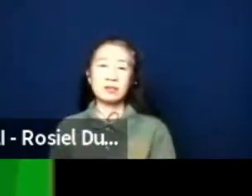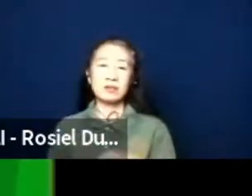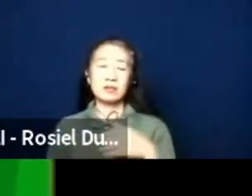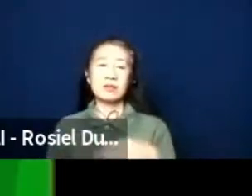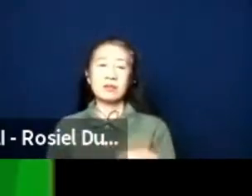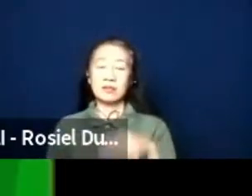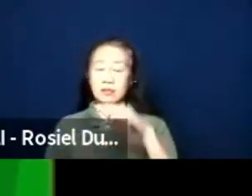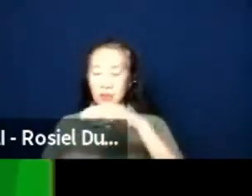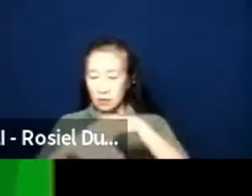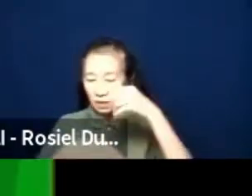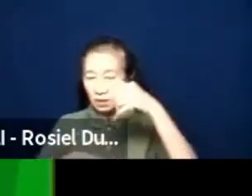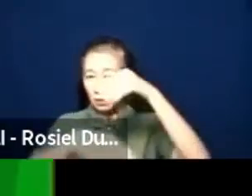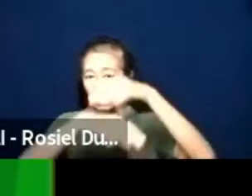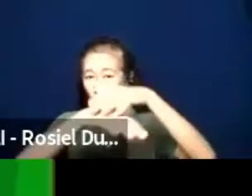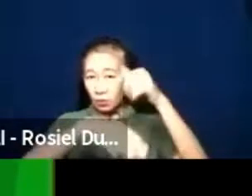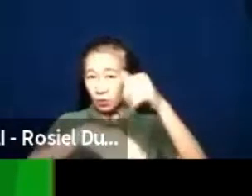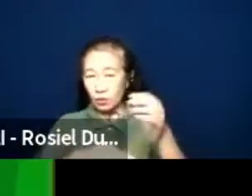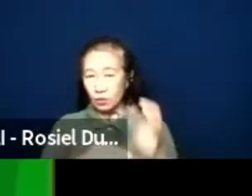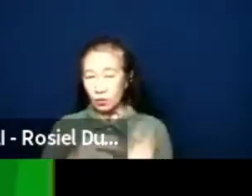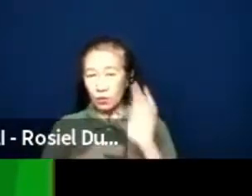is call, cover,